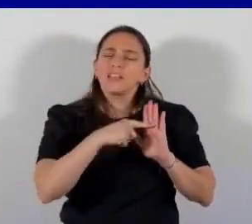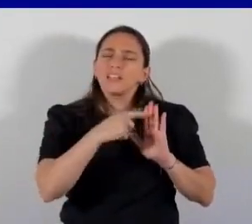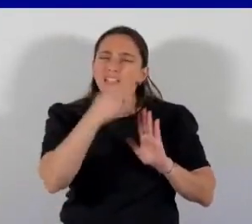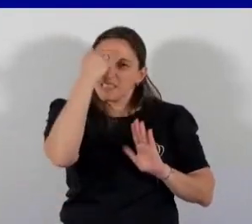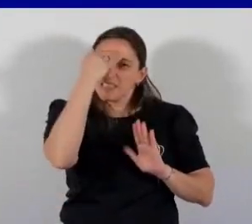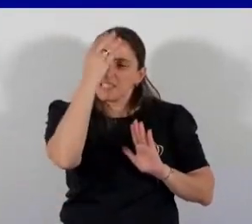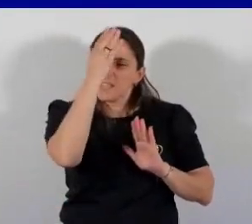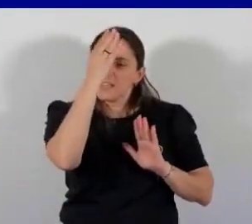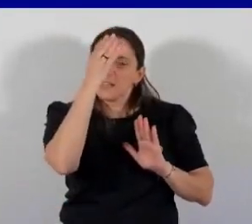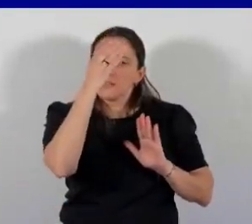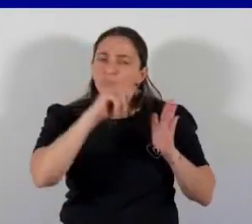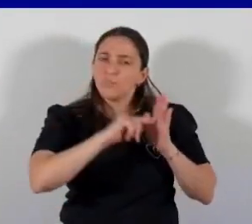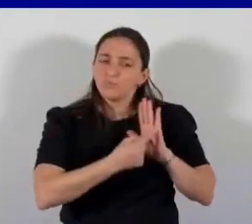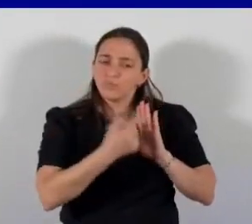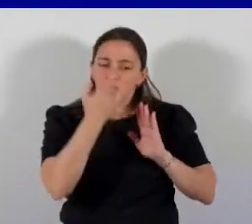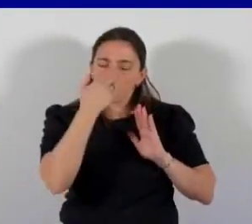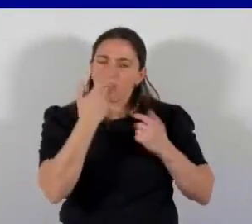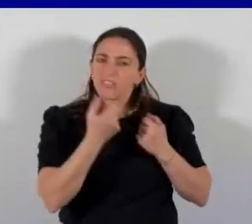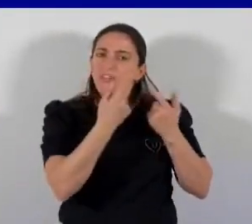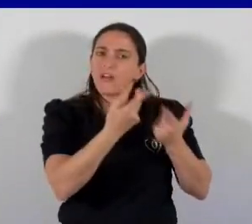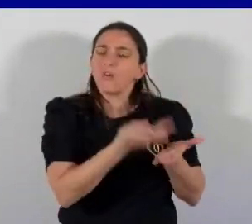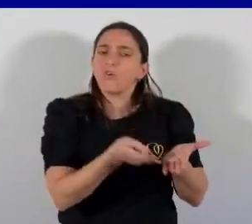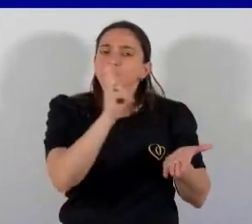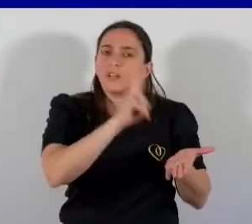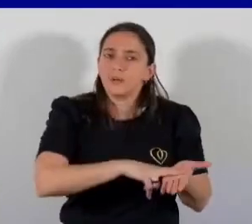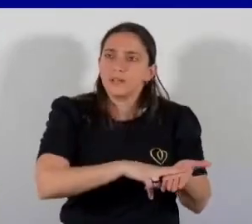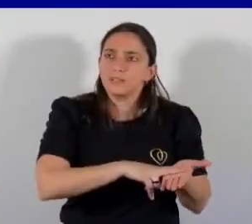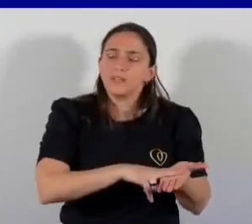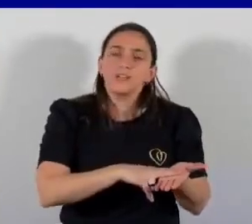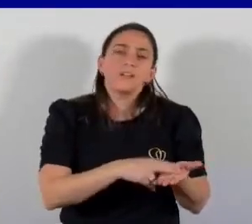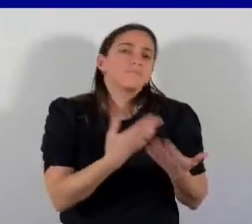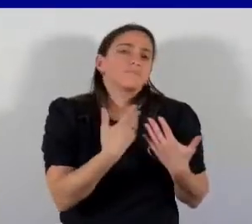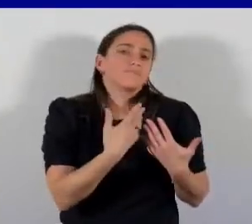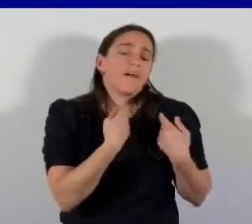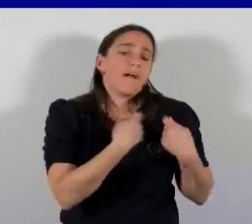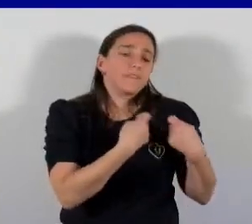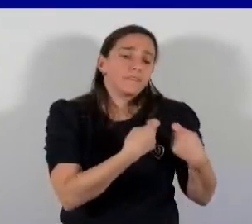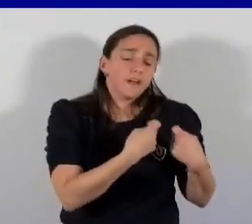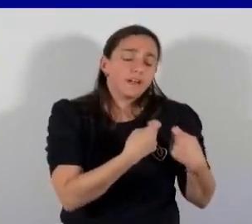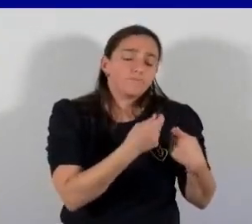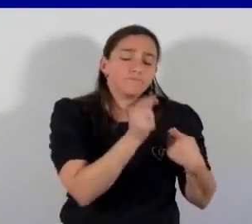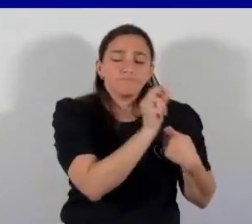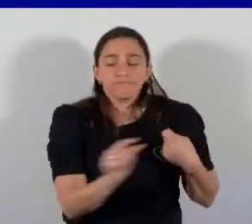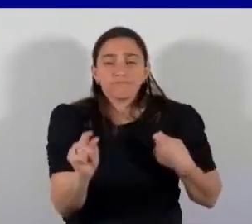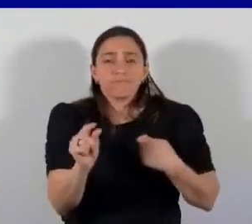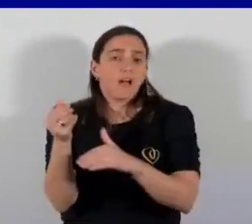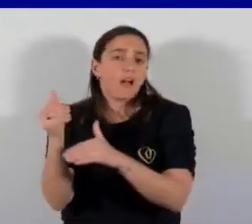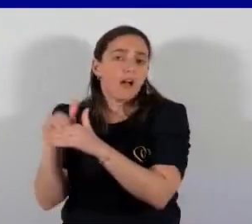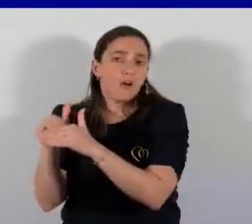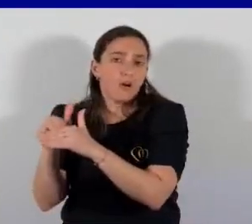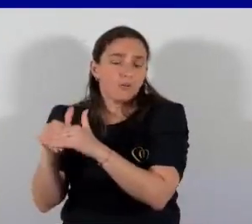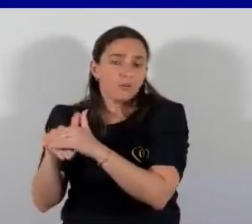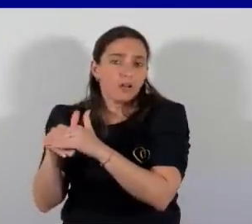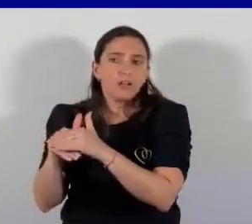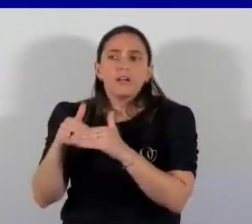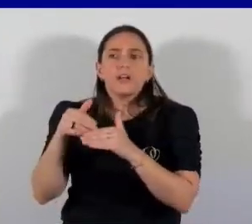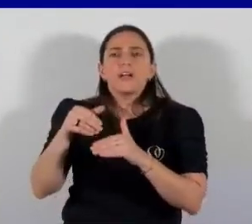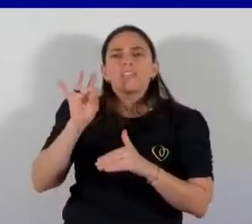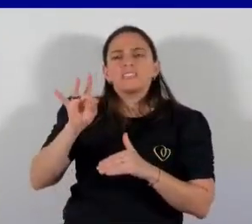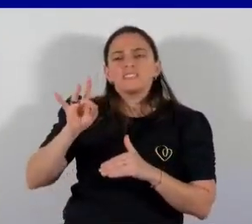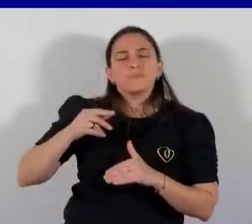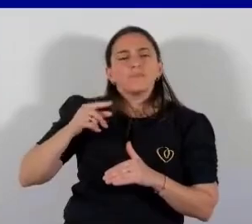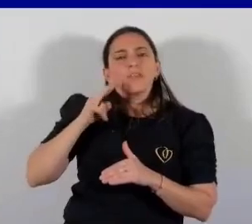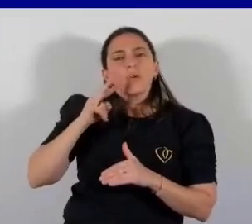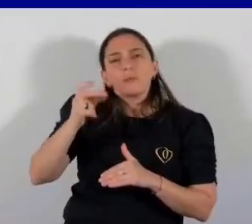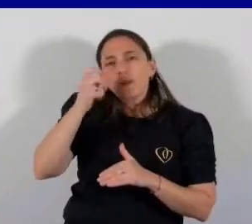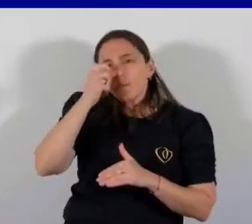los devuelven, to the people and return them, parte lo va a consumir, parte lo va a ahorrar. obviously part of it is going to be consumed, En diciembre del part of it is going